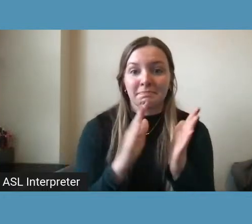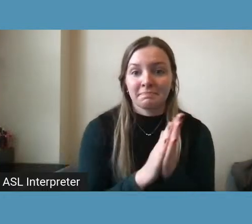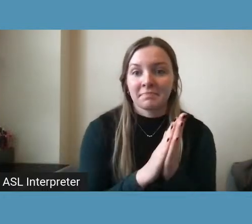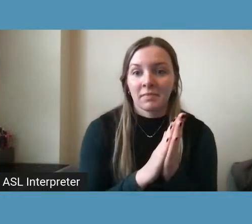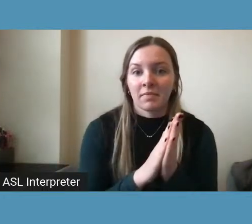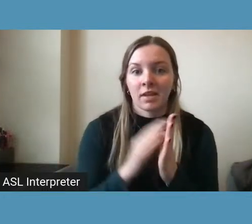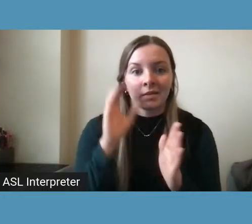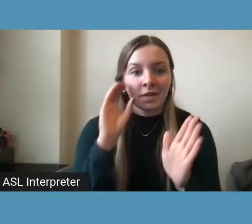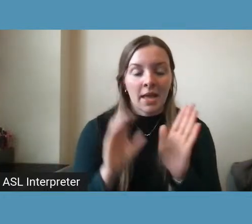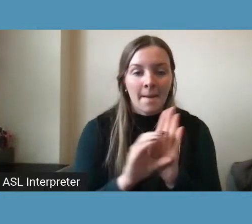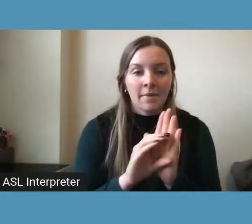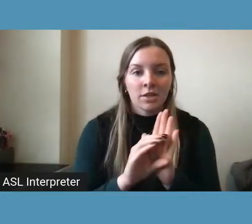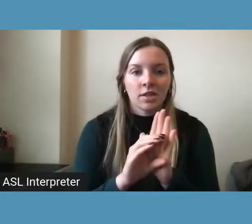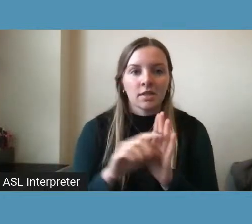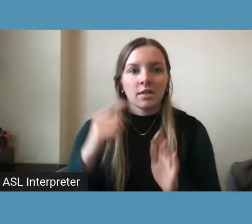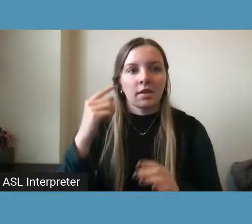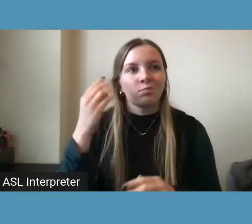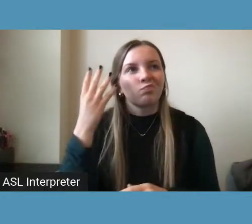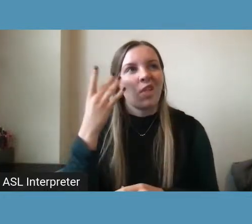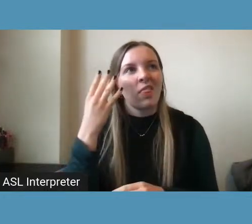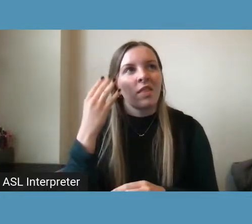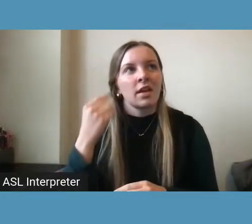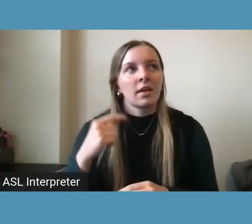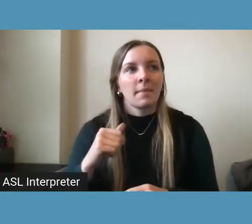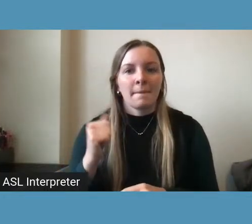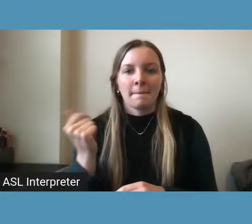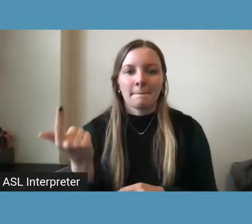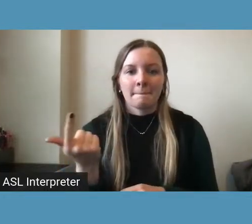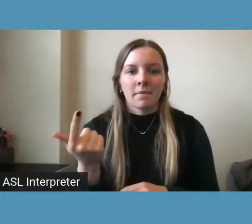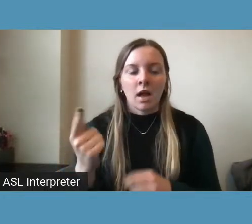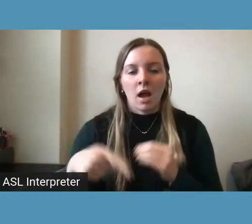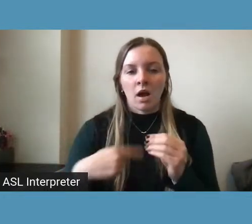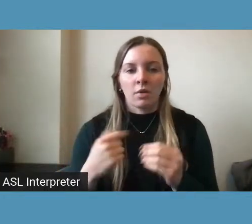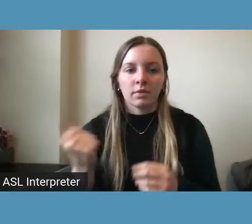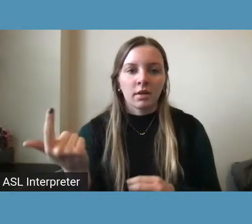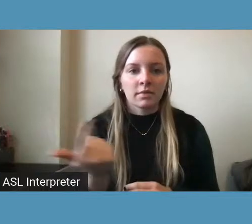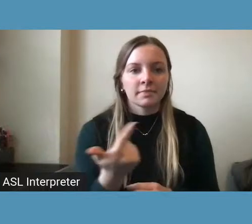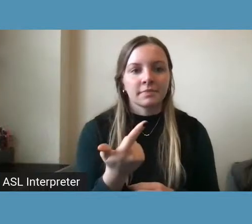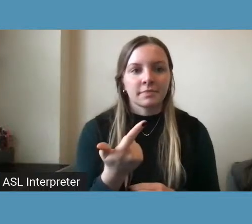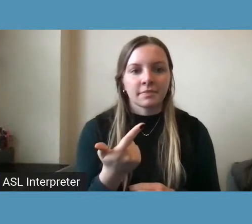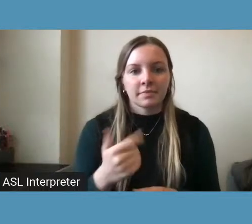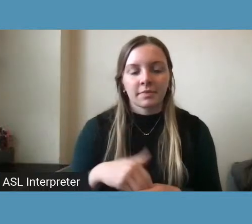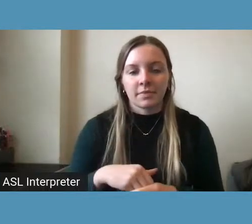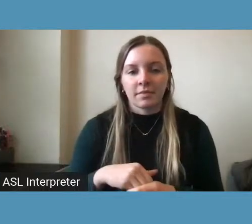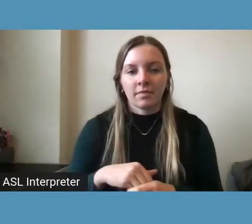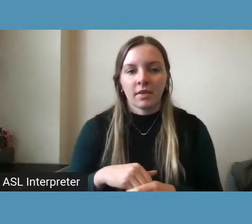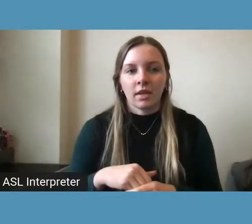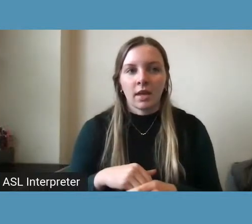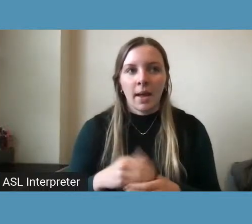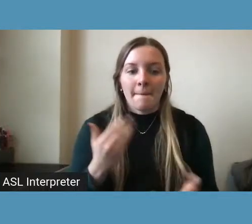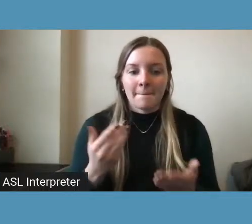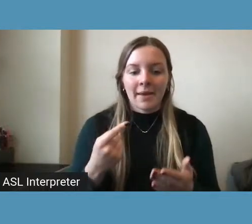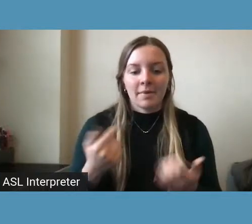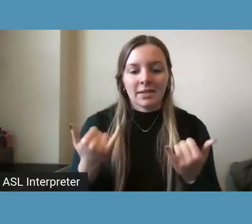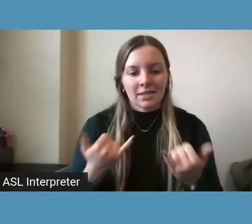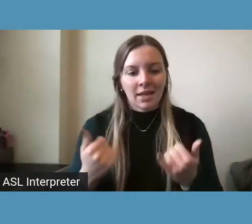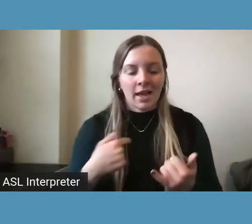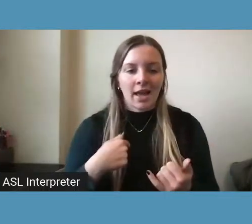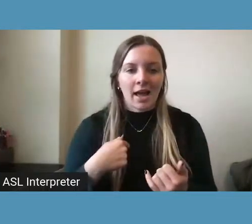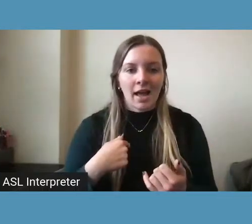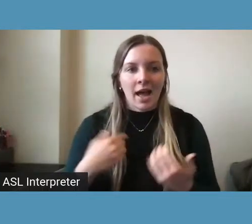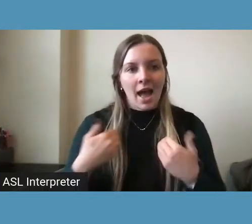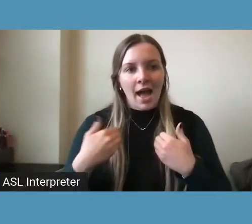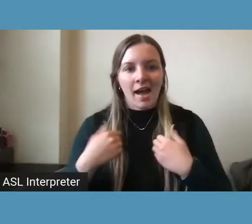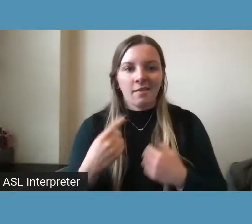that we have to think beyond our immediate needs of what we might be using it for today, but also how are we going to archive